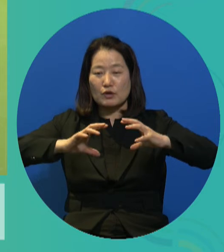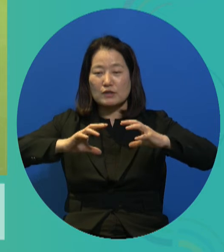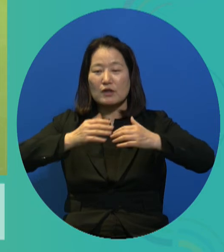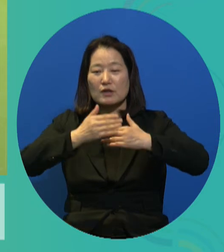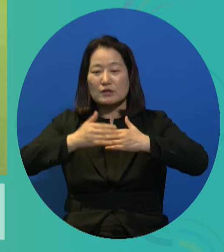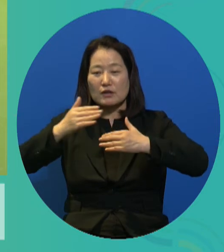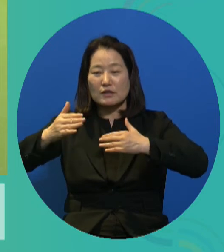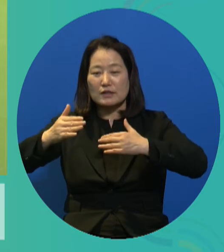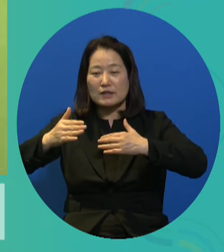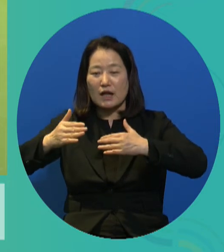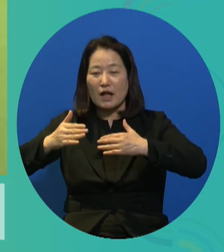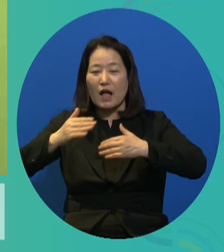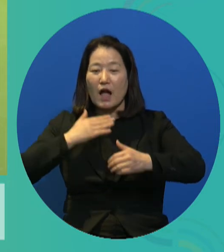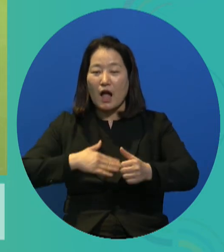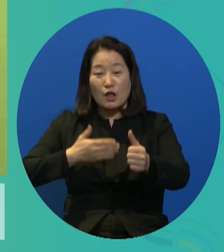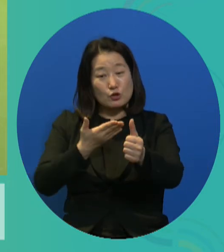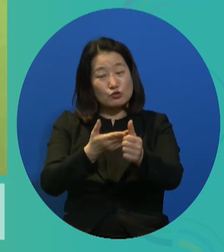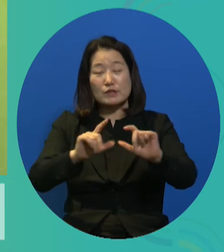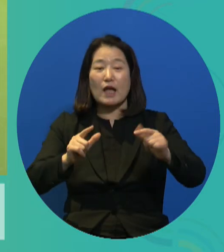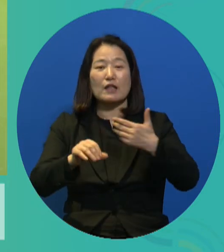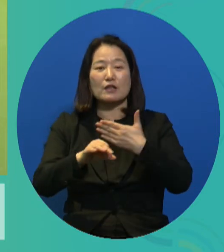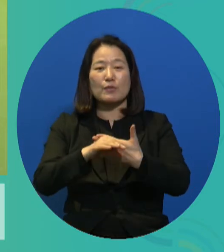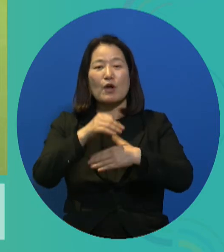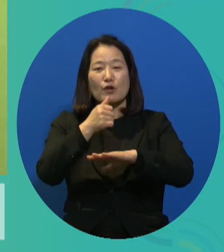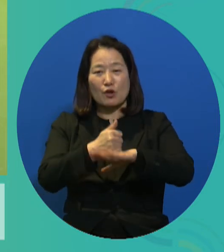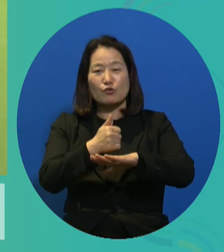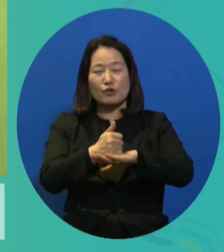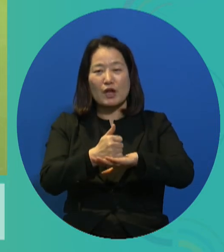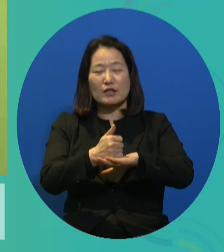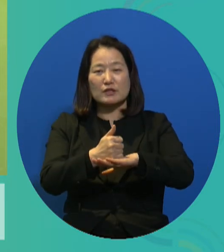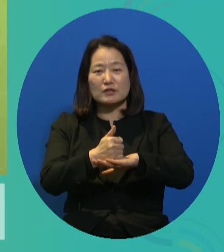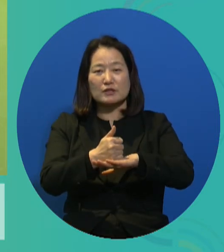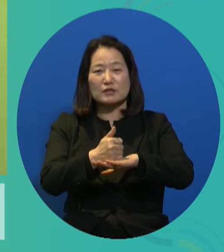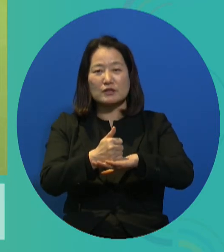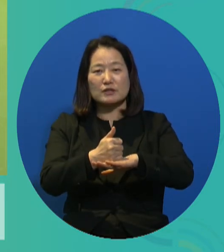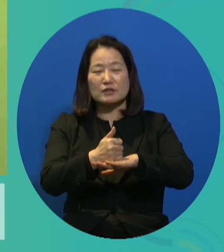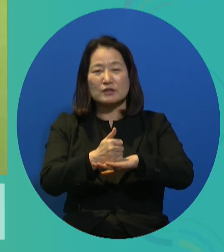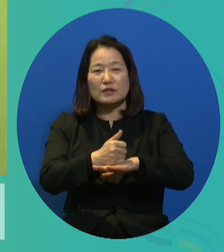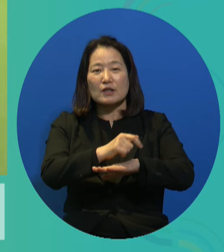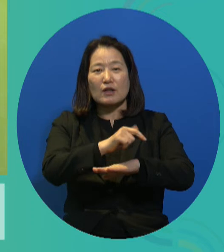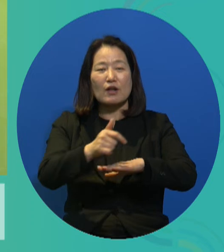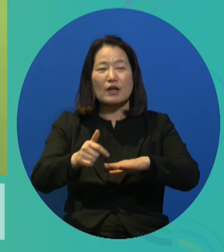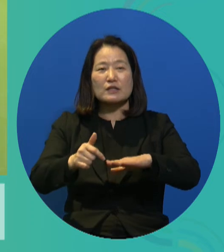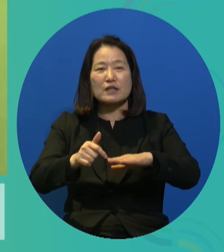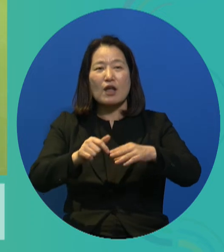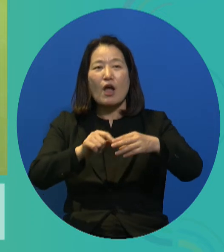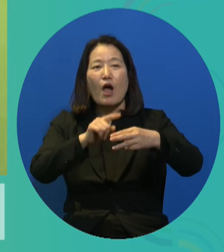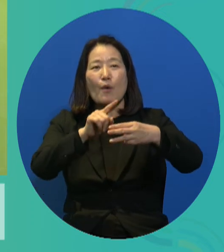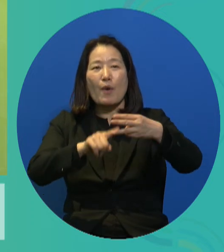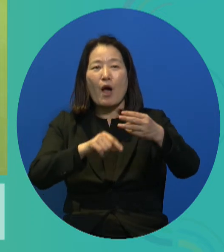a follow through and follow up kind of support should also be given as well.